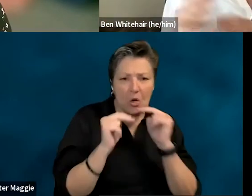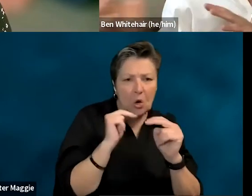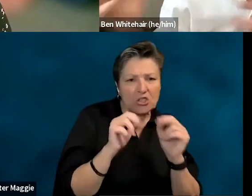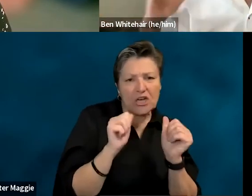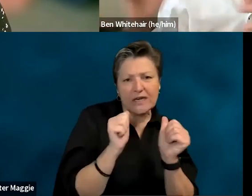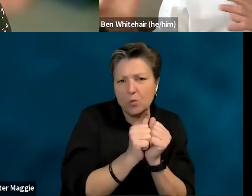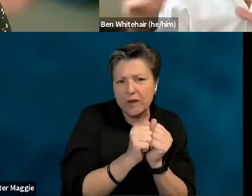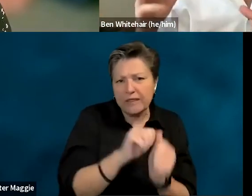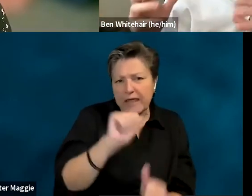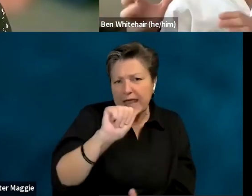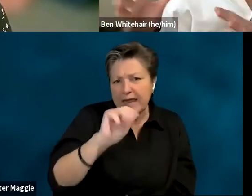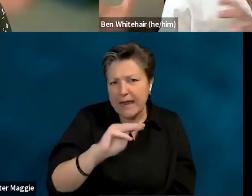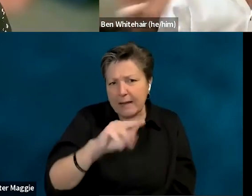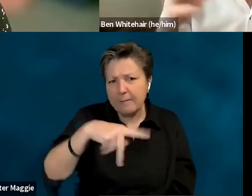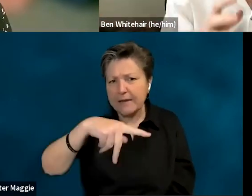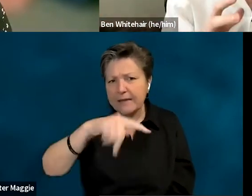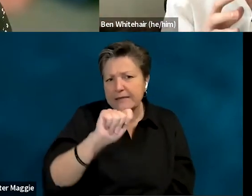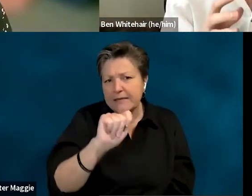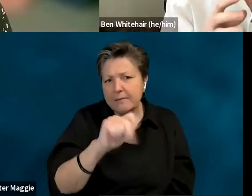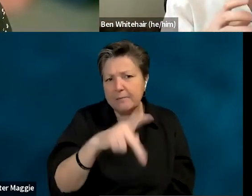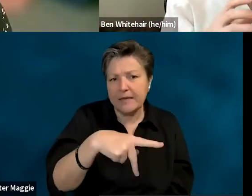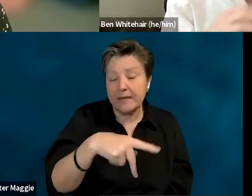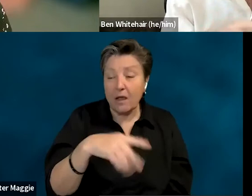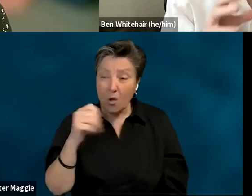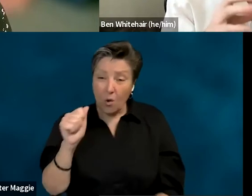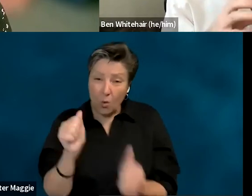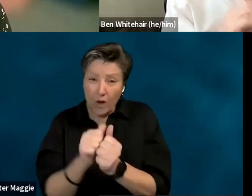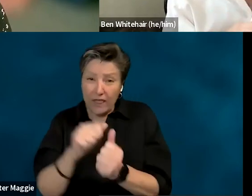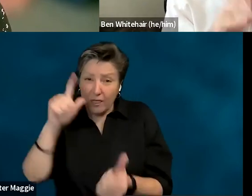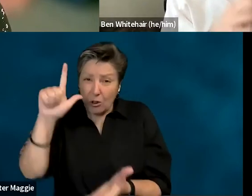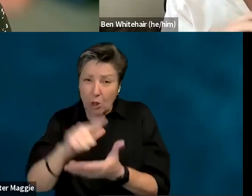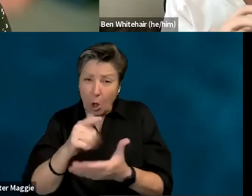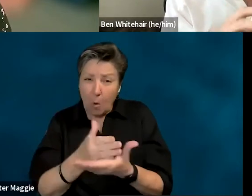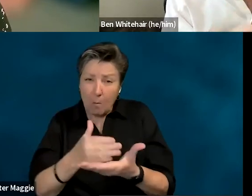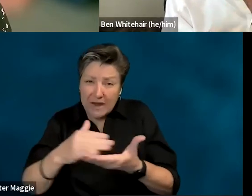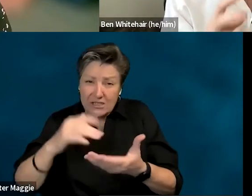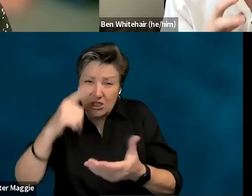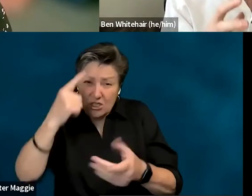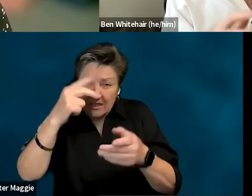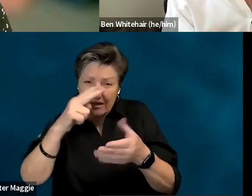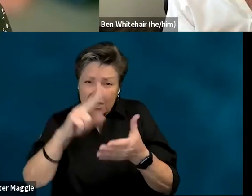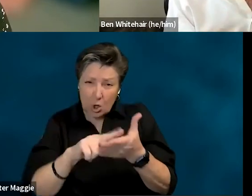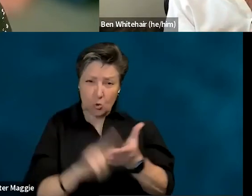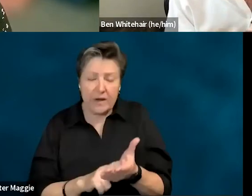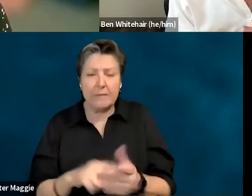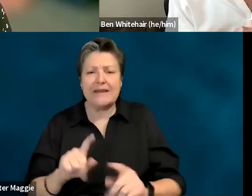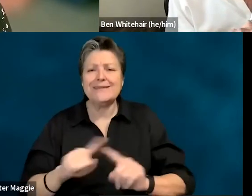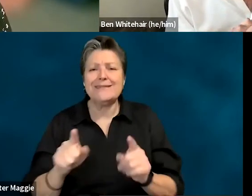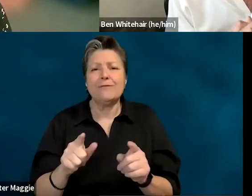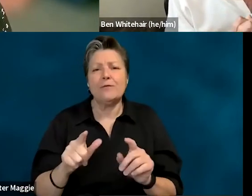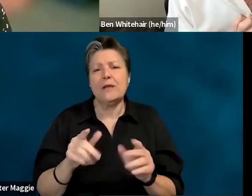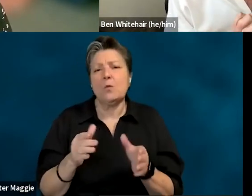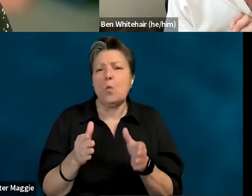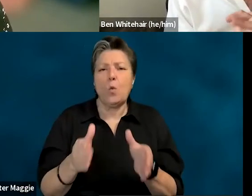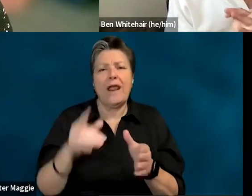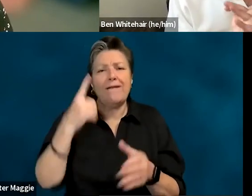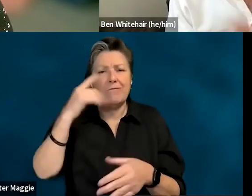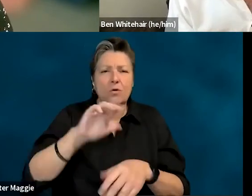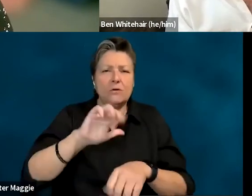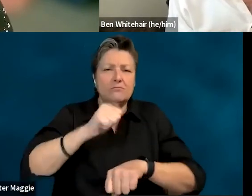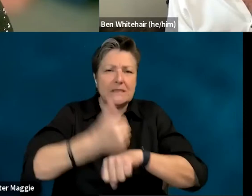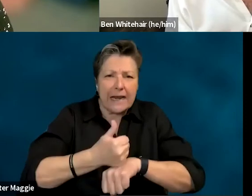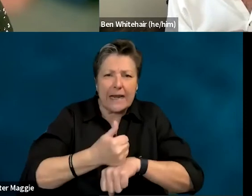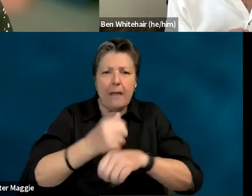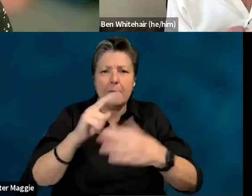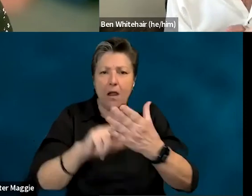the AMPTP and doing all of that. With the low budget agreements, it's just sort of a different way that those contracts come into being. What